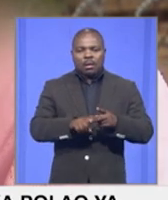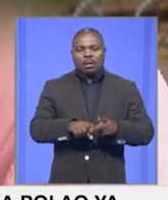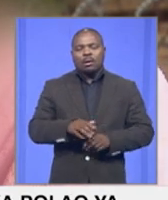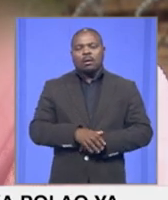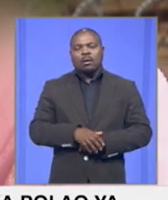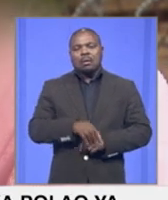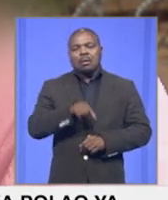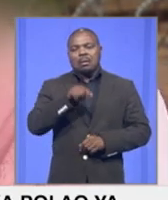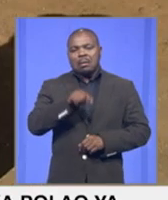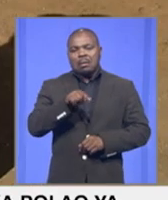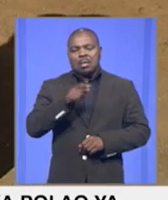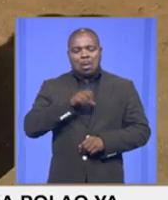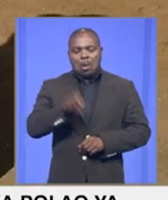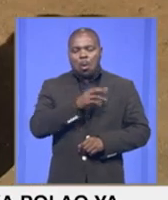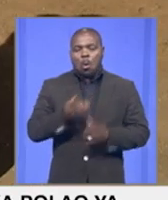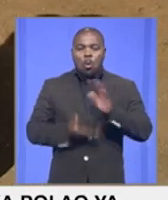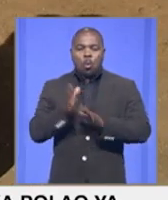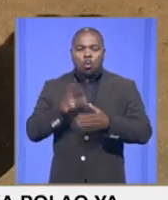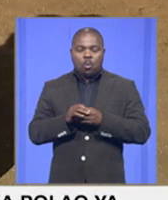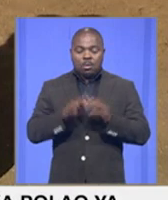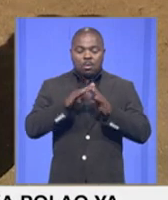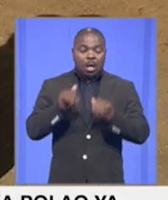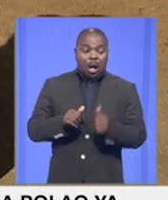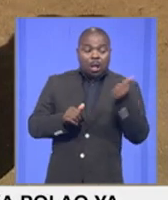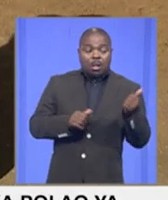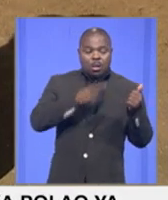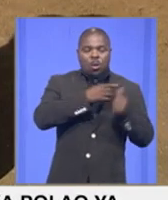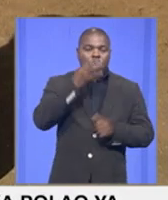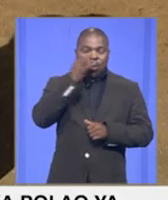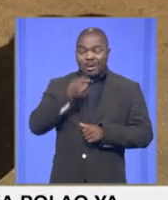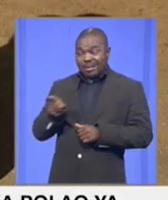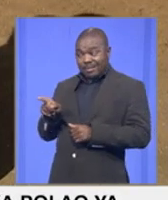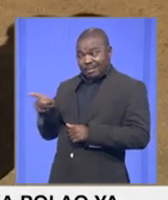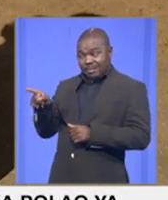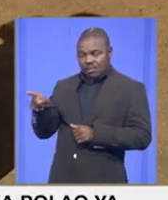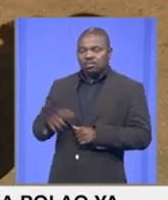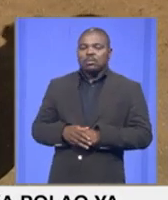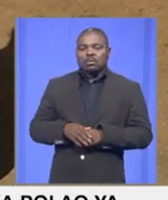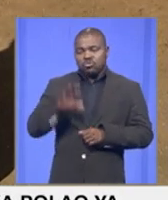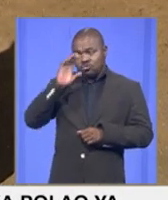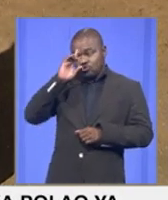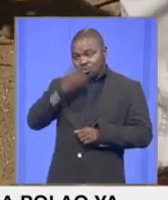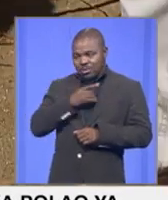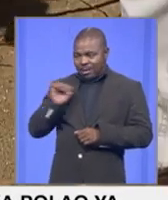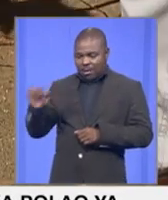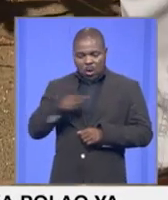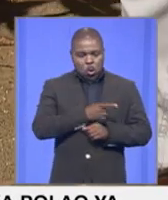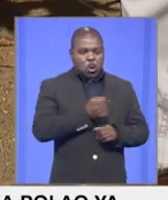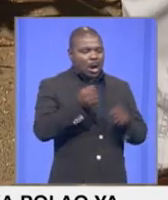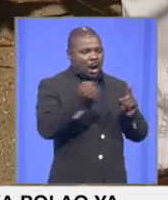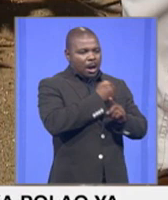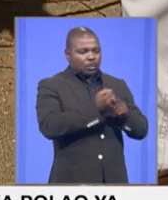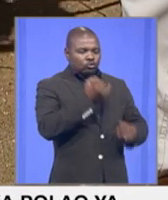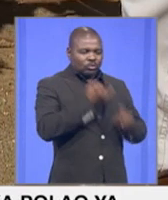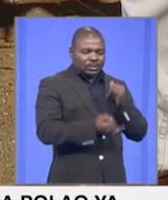walked home. Moaisane enwa o tlaleha ha mofu ane a hlekefetsa moradi yae ka thobalano ho tloha a le dilemo